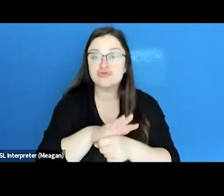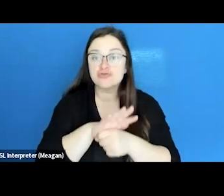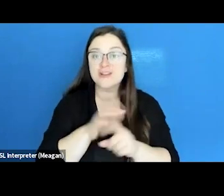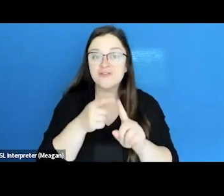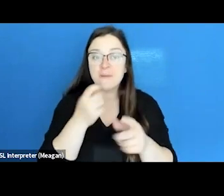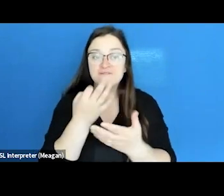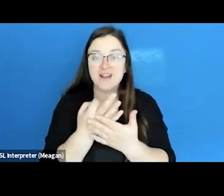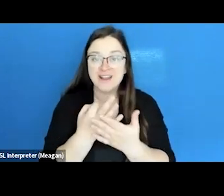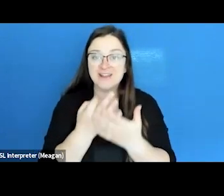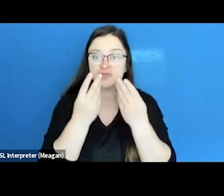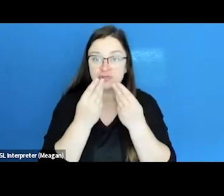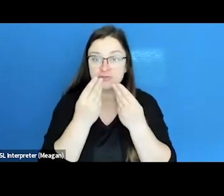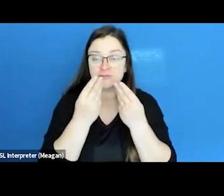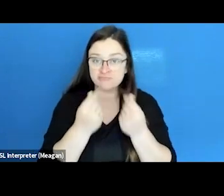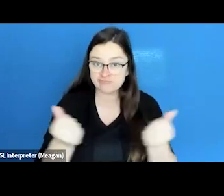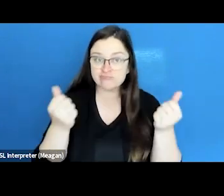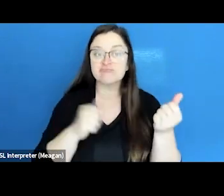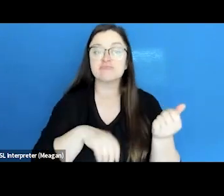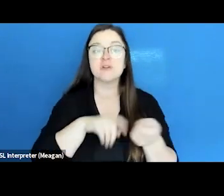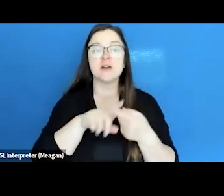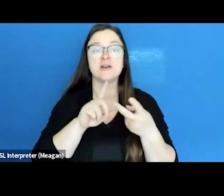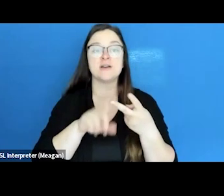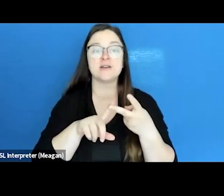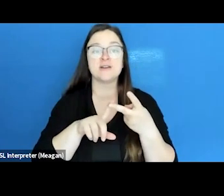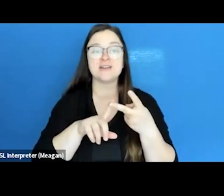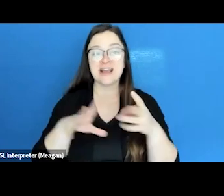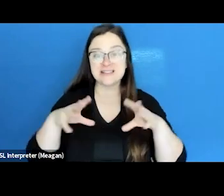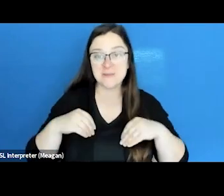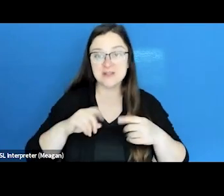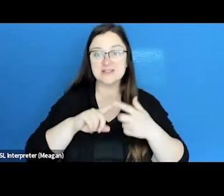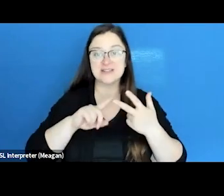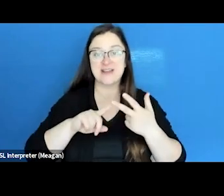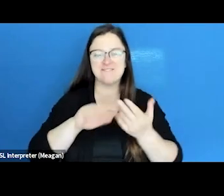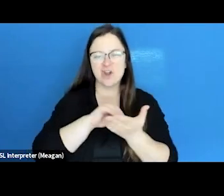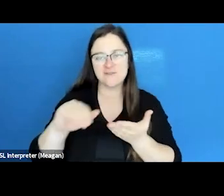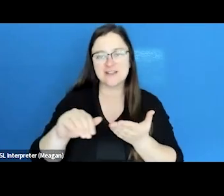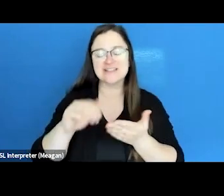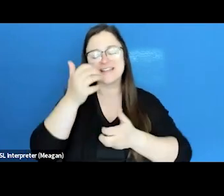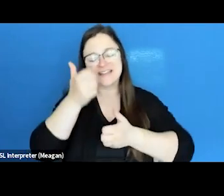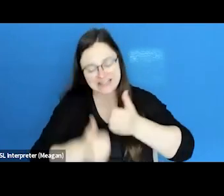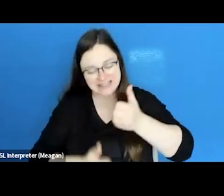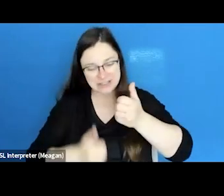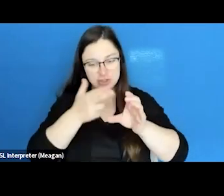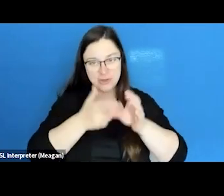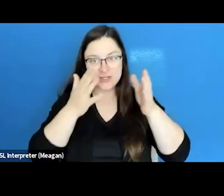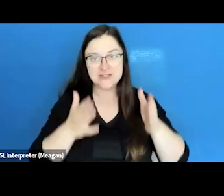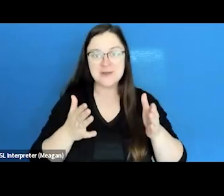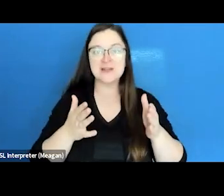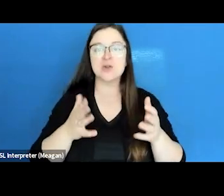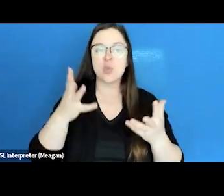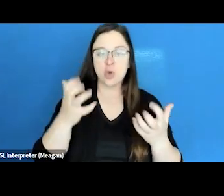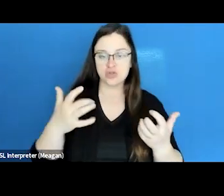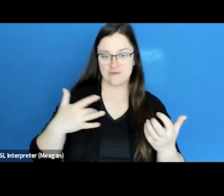and forgiveness. Each and every one of the participants that comes through the door wants to feel